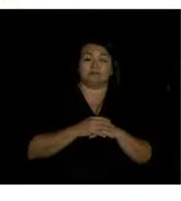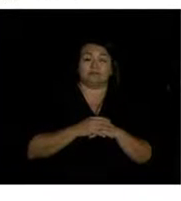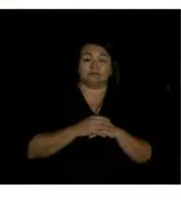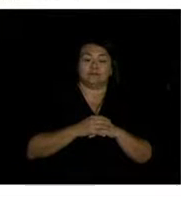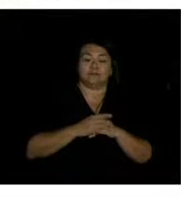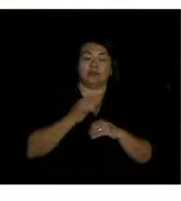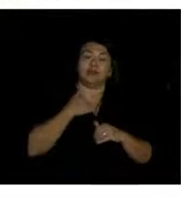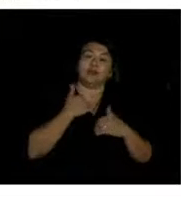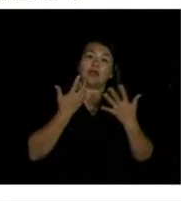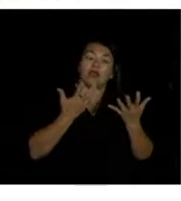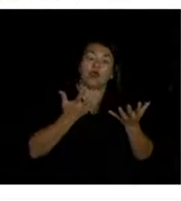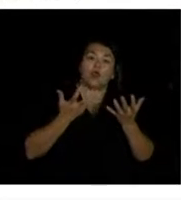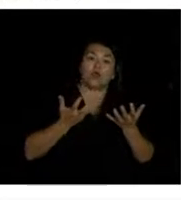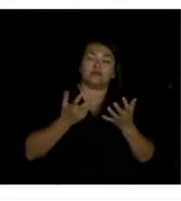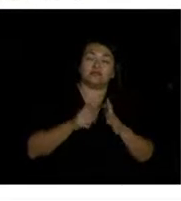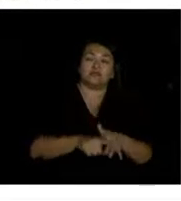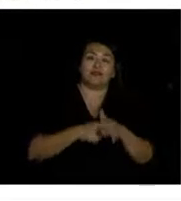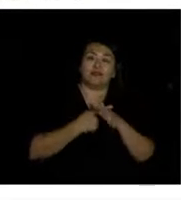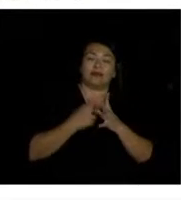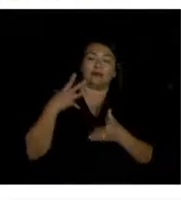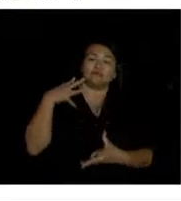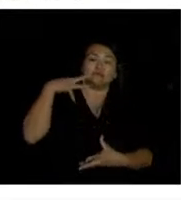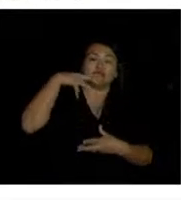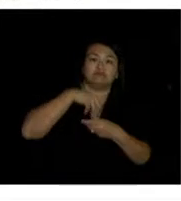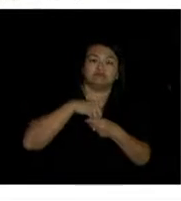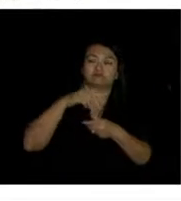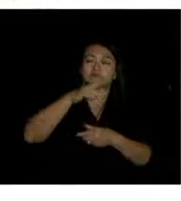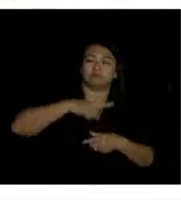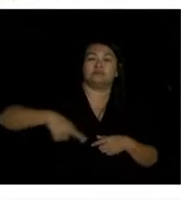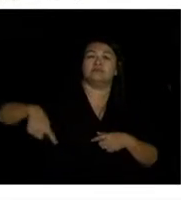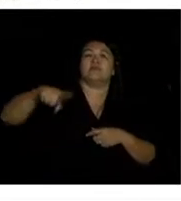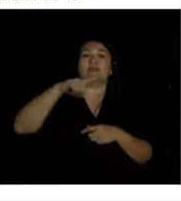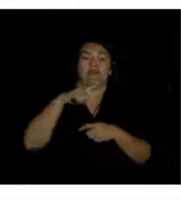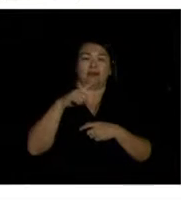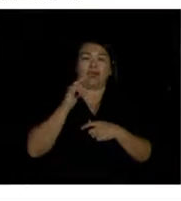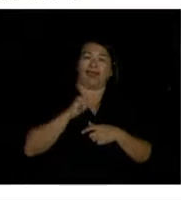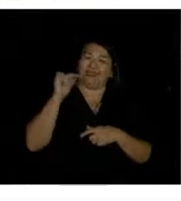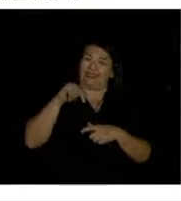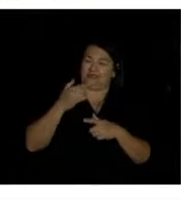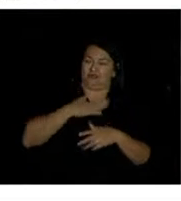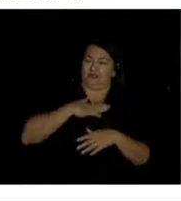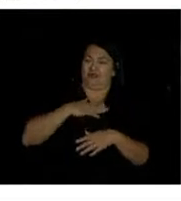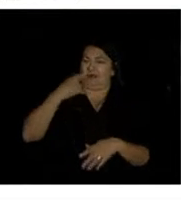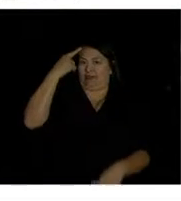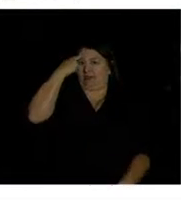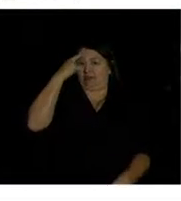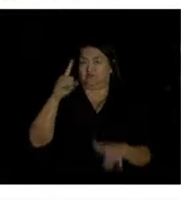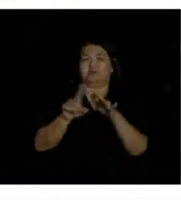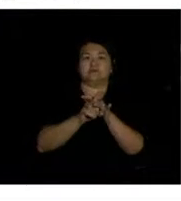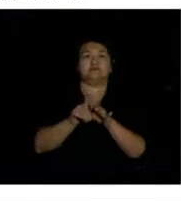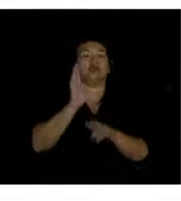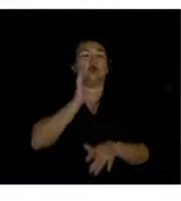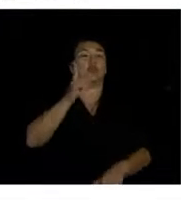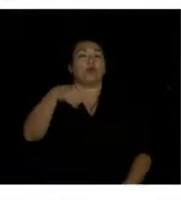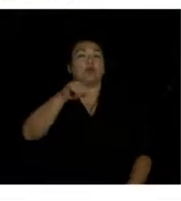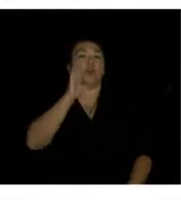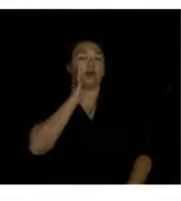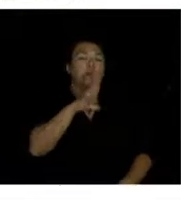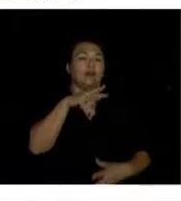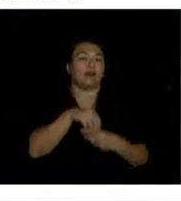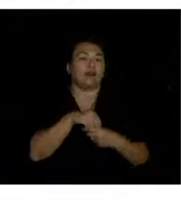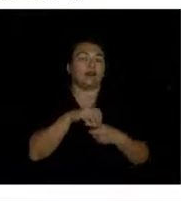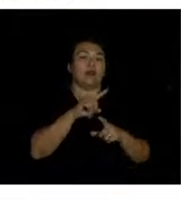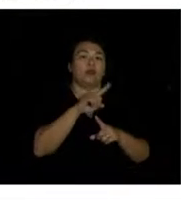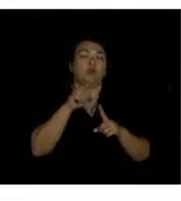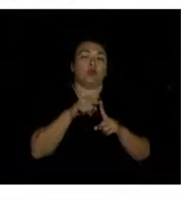I want to begin to engage you. And this is the thought that you're going to engage in when we begin